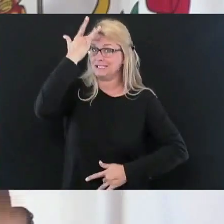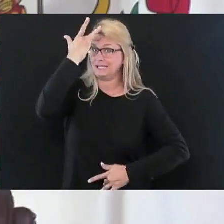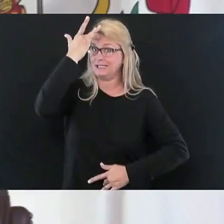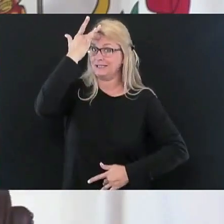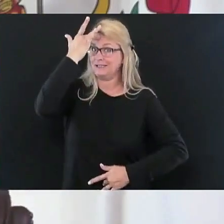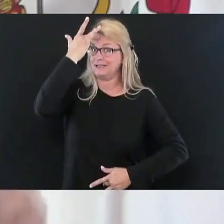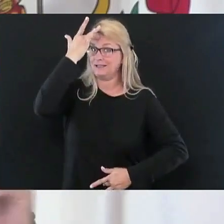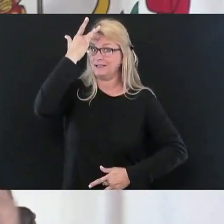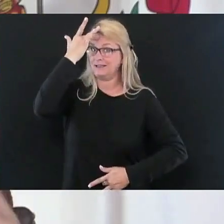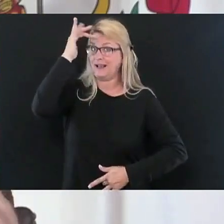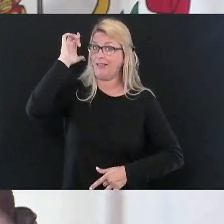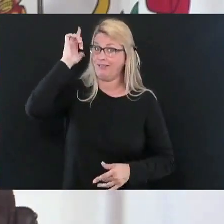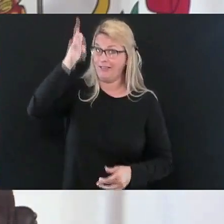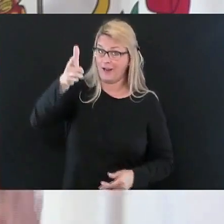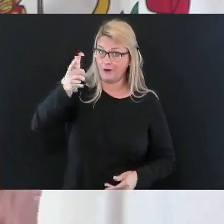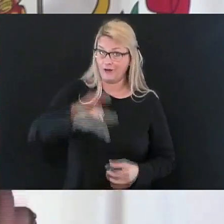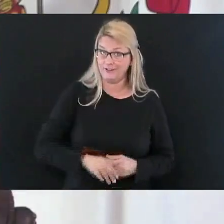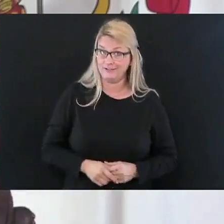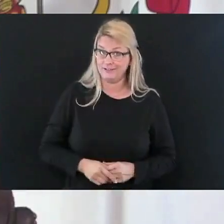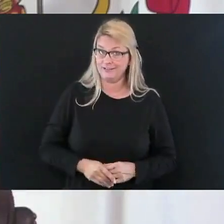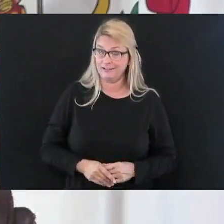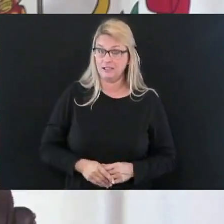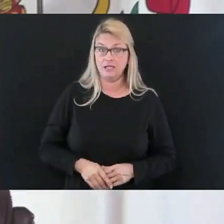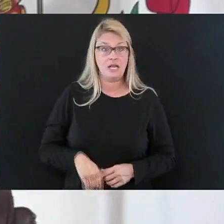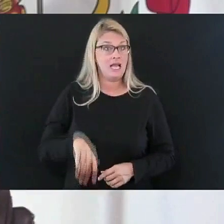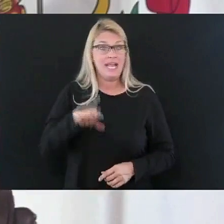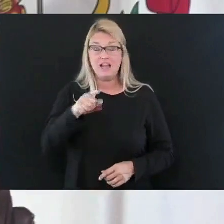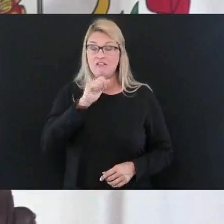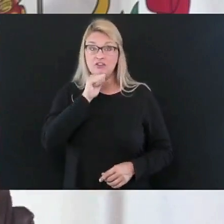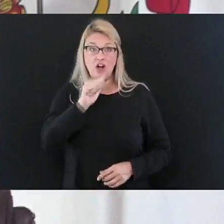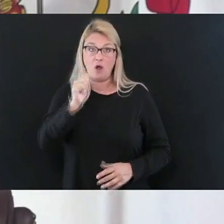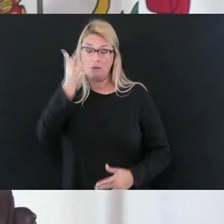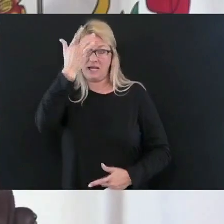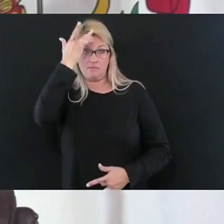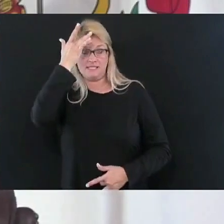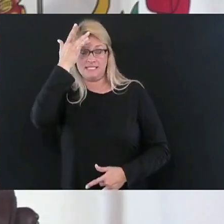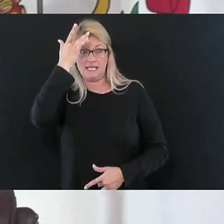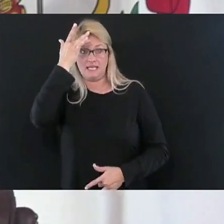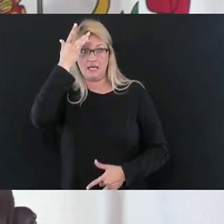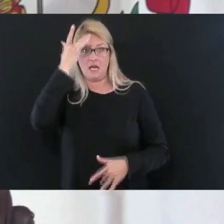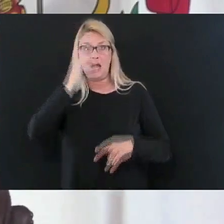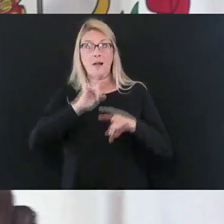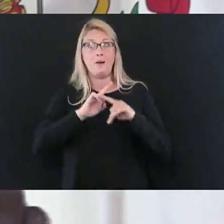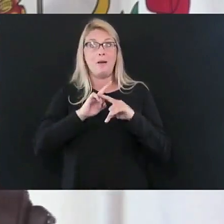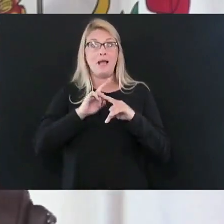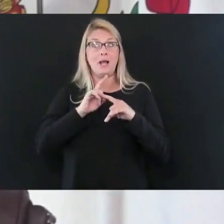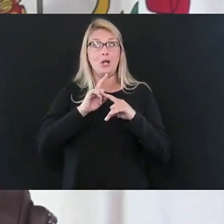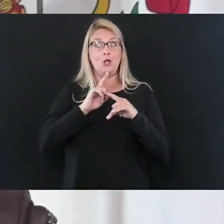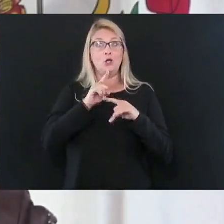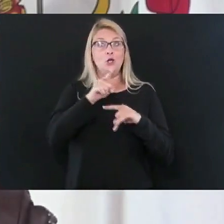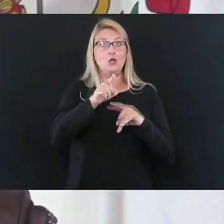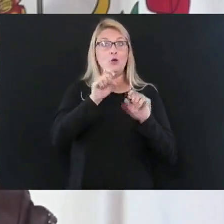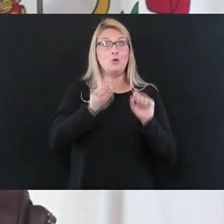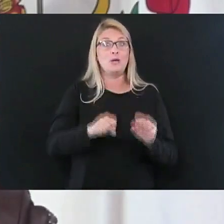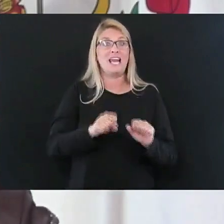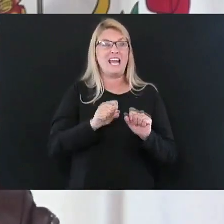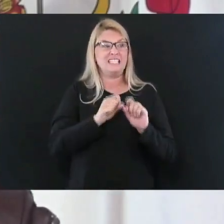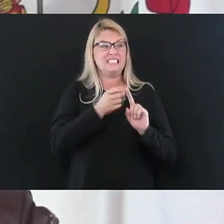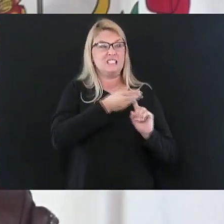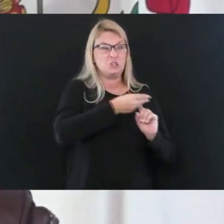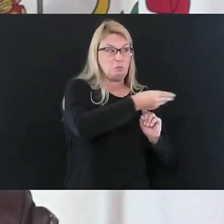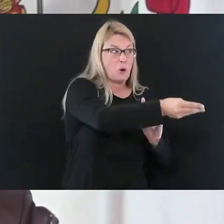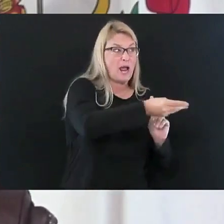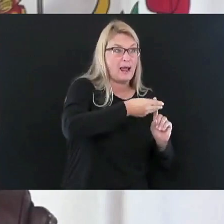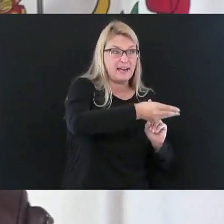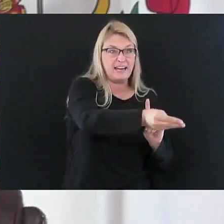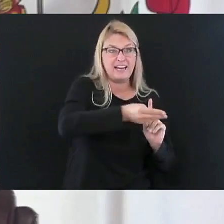Okay? But if you don't get sick, the likelihood of you infecting somebody else and them